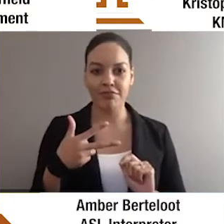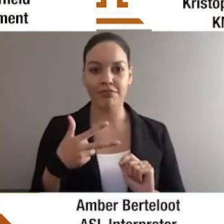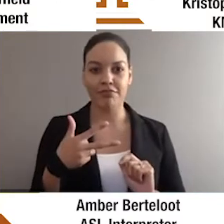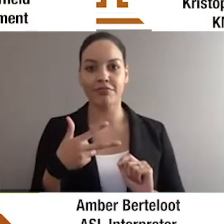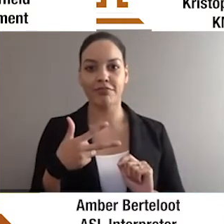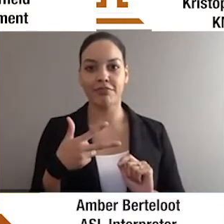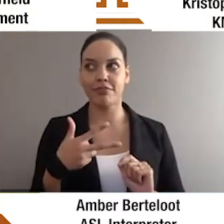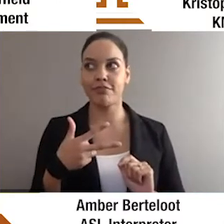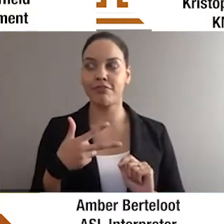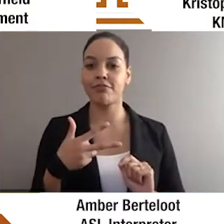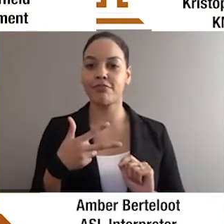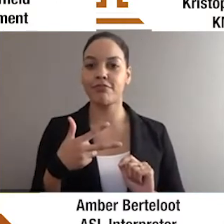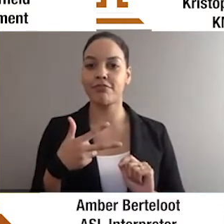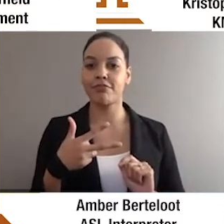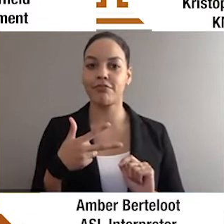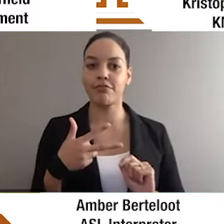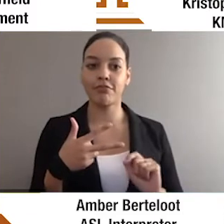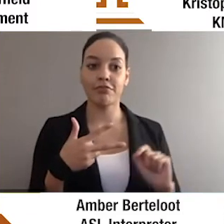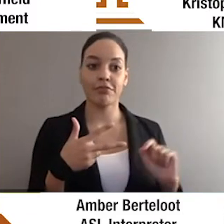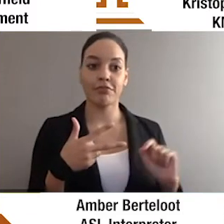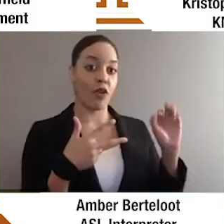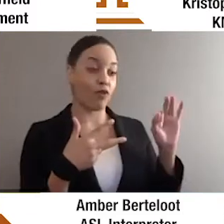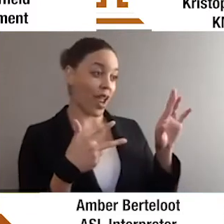ticket? I said the speeding ticket.